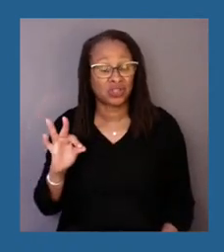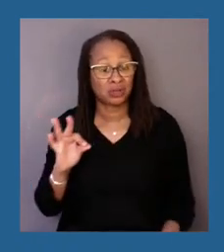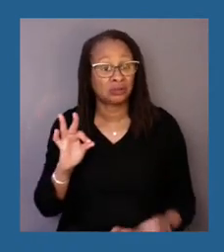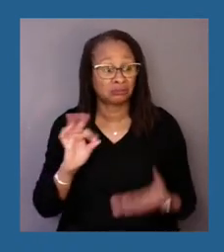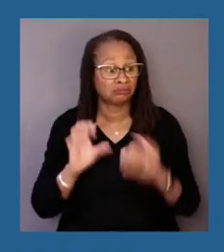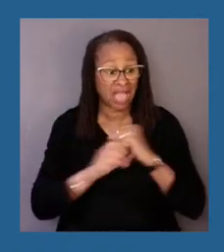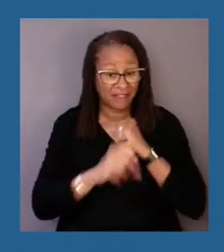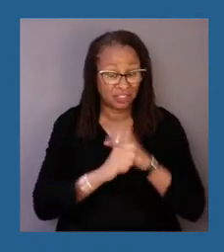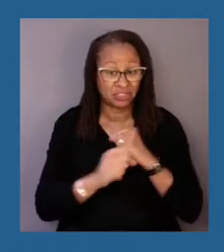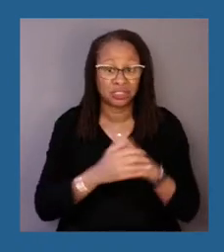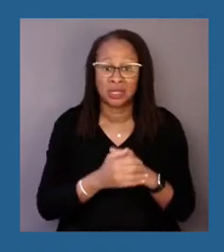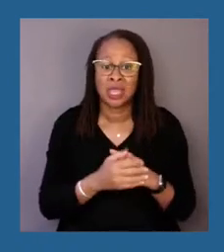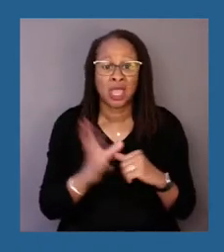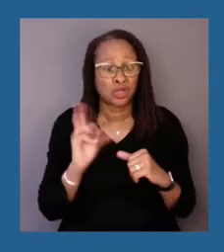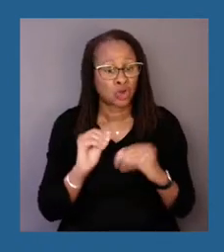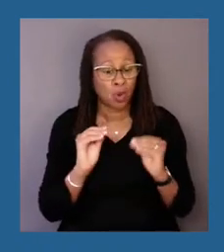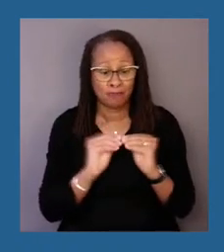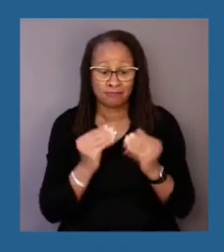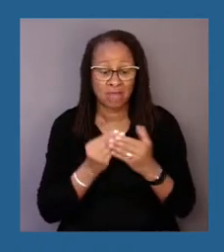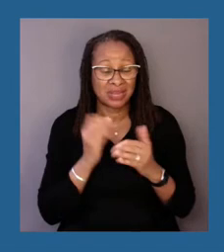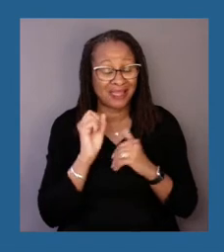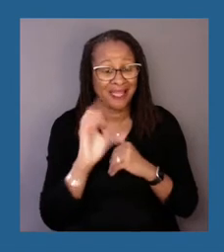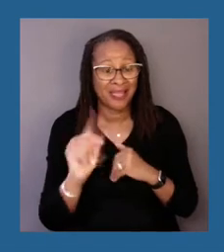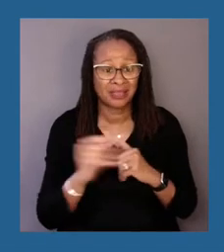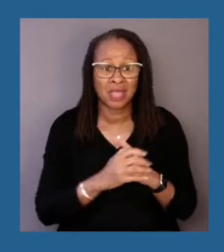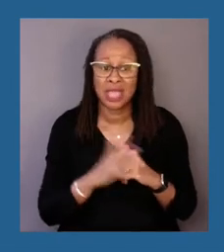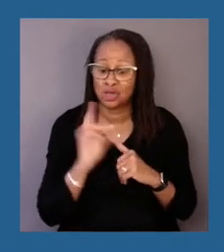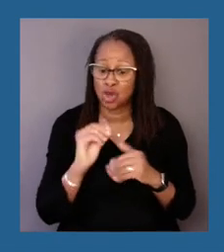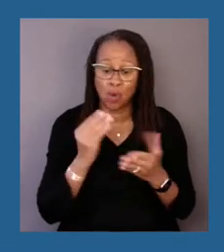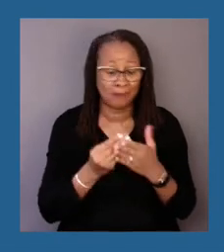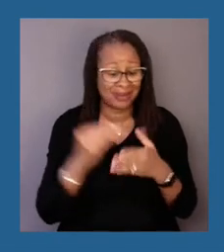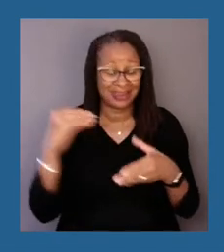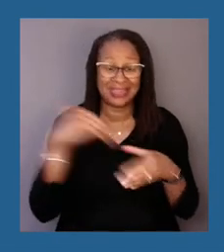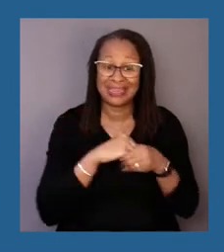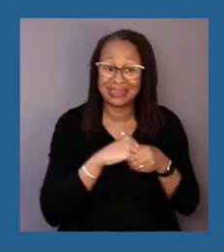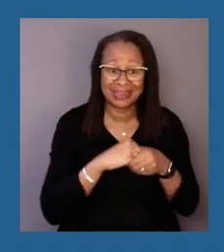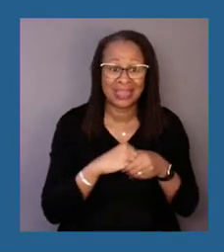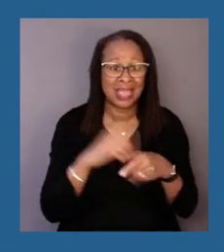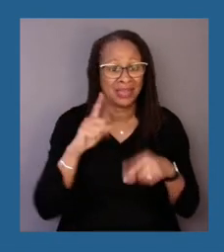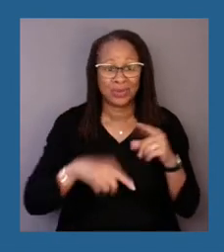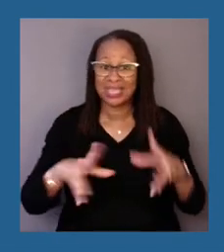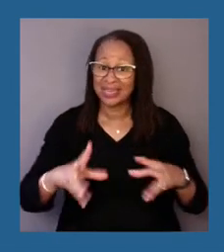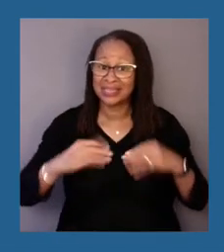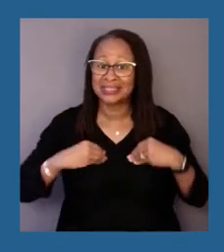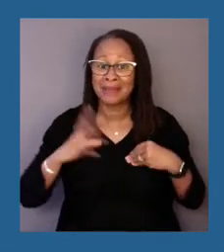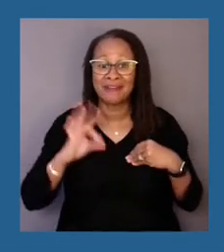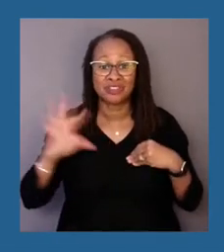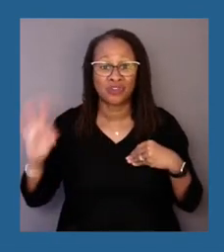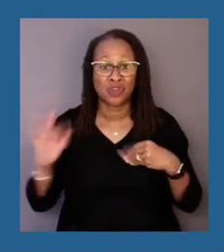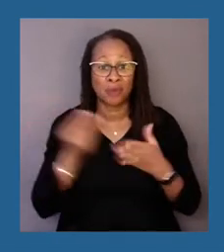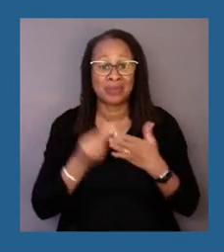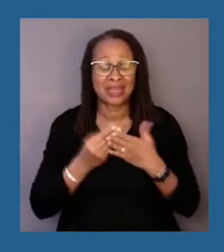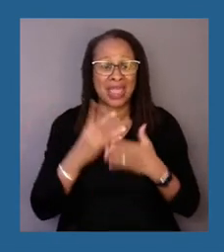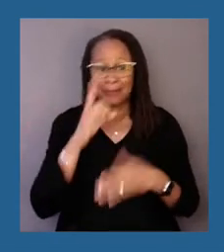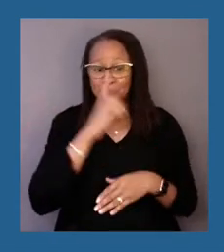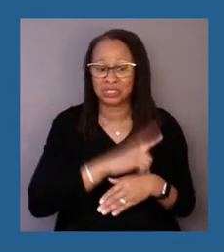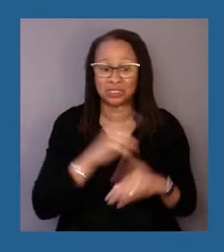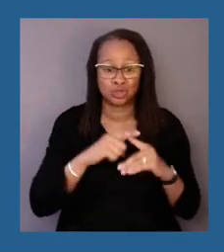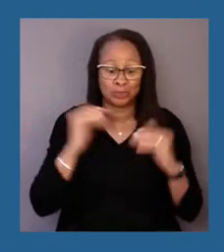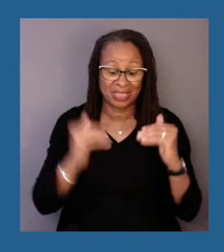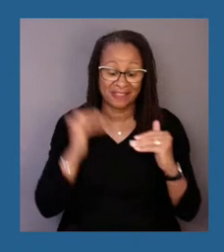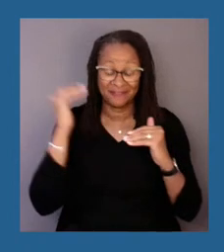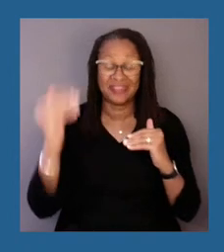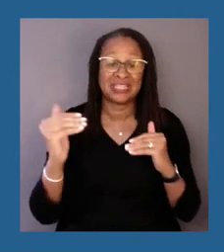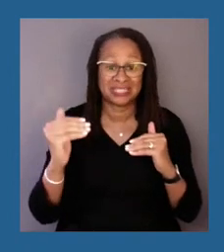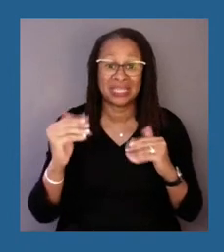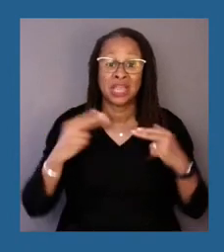our higher educational system, and then there's also no money in. We can't accept fossil fuel funds and pretend to be advancing humanity's cause